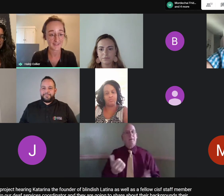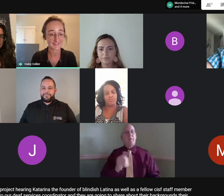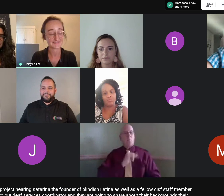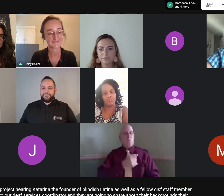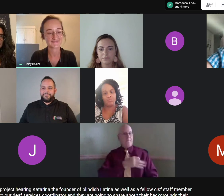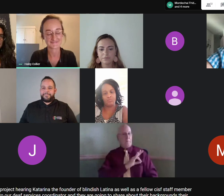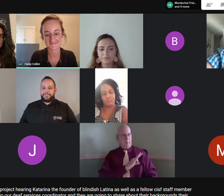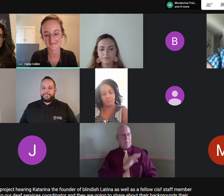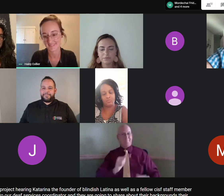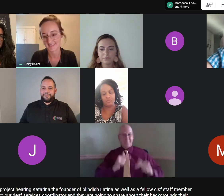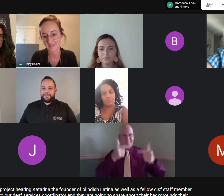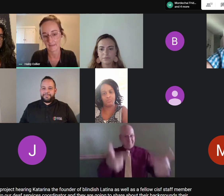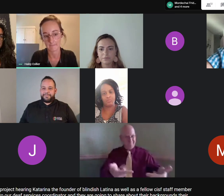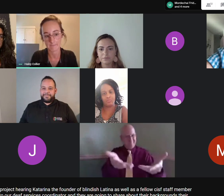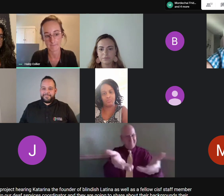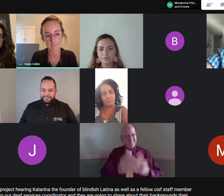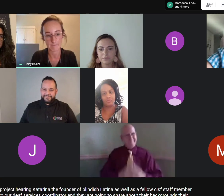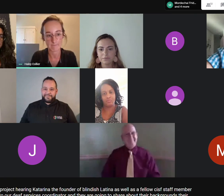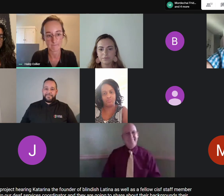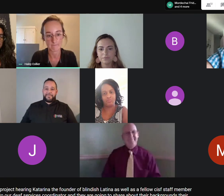Juan Fumero.